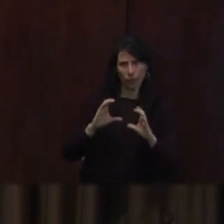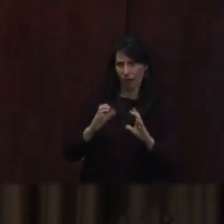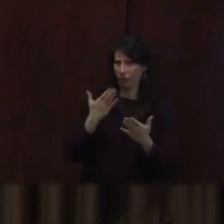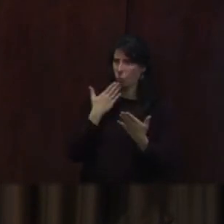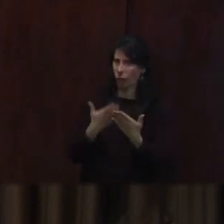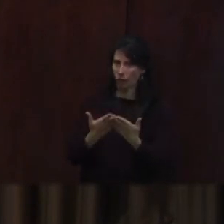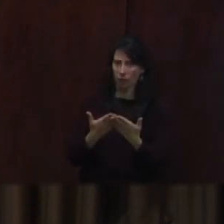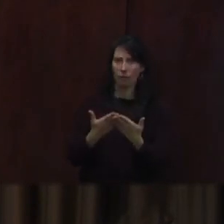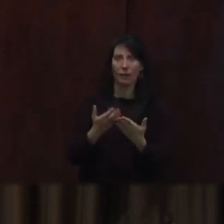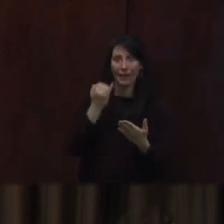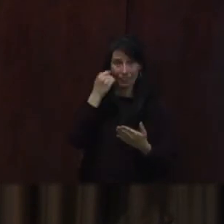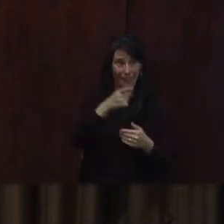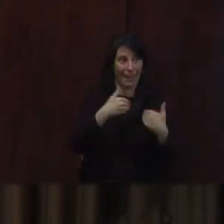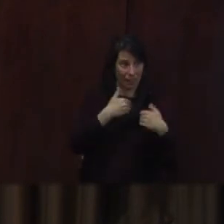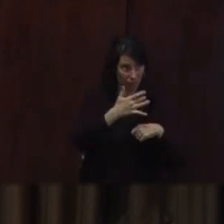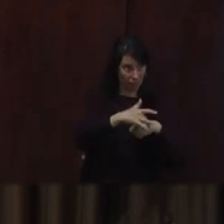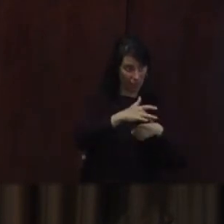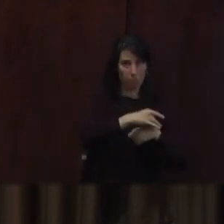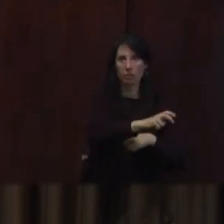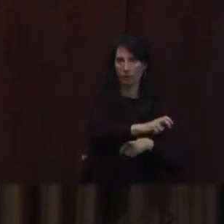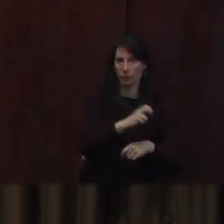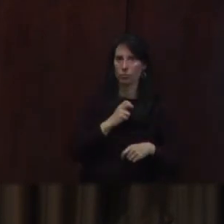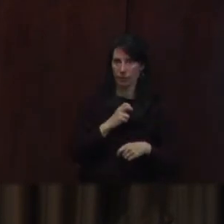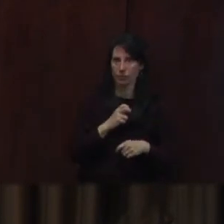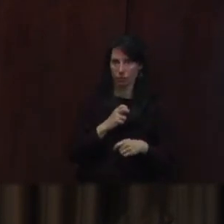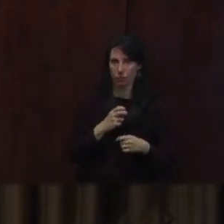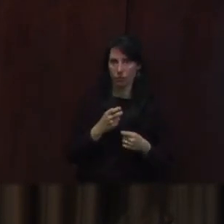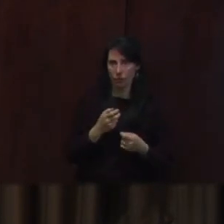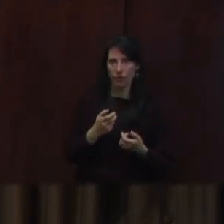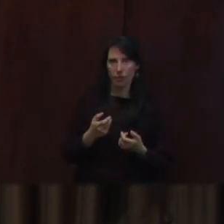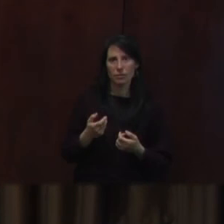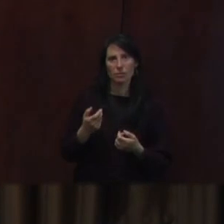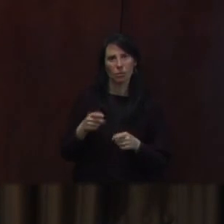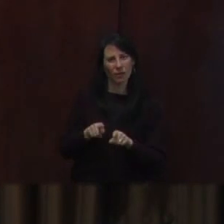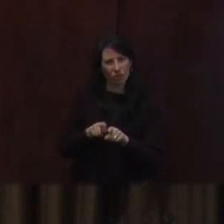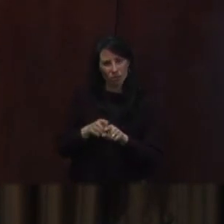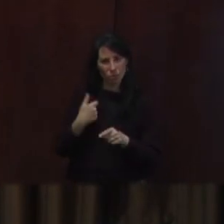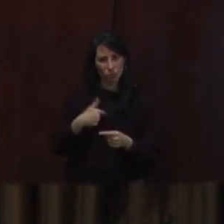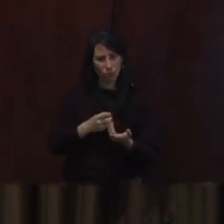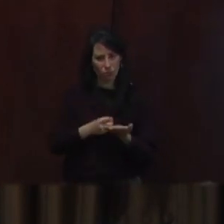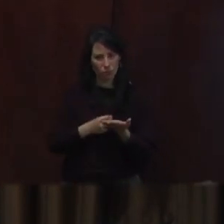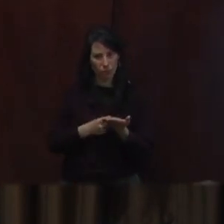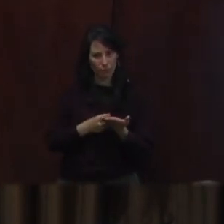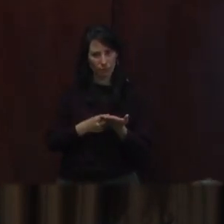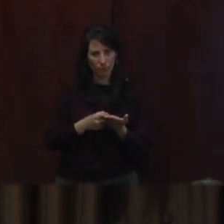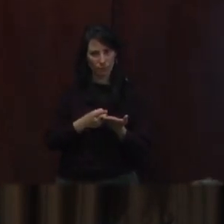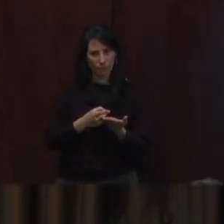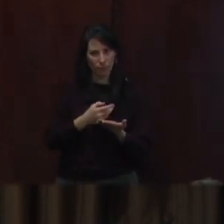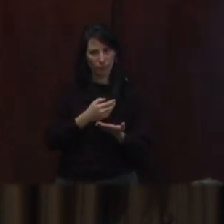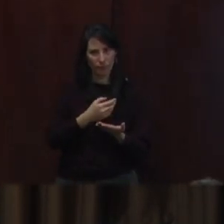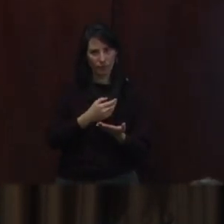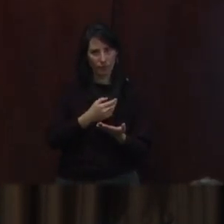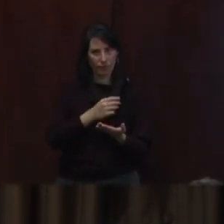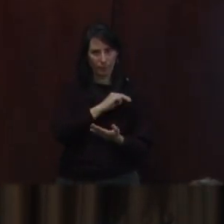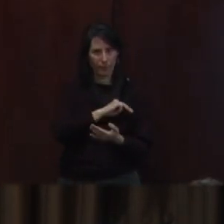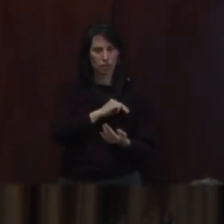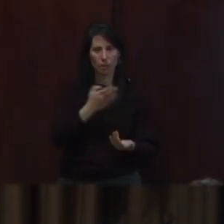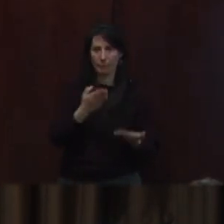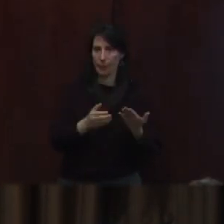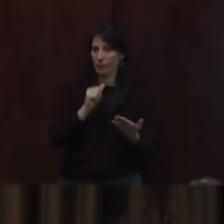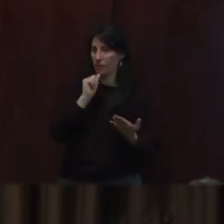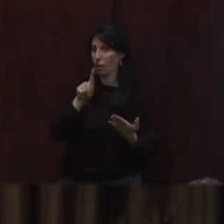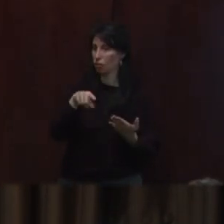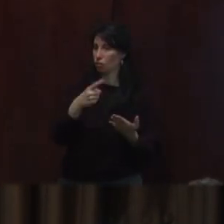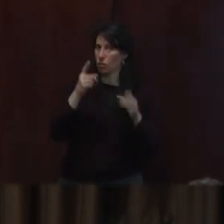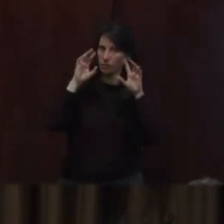being able to give that to us. And we are discussing with Mission too about their possibility of not just in a closed pod, but how can